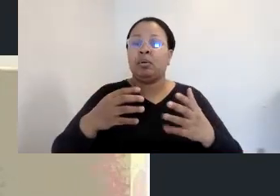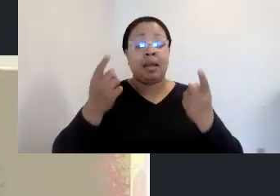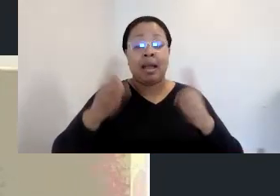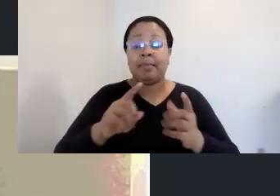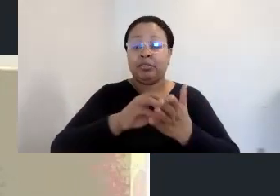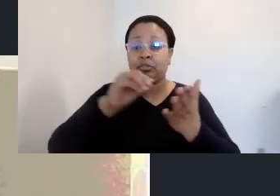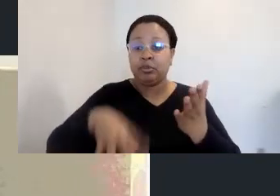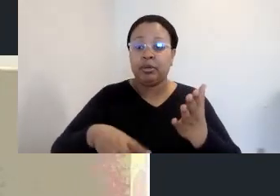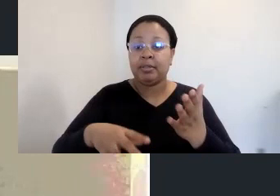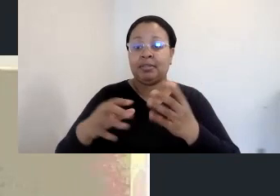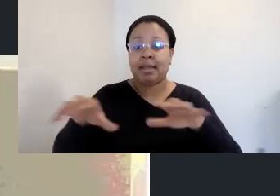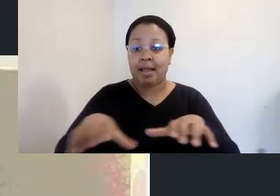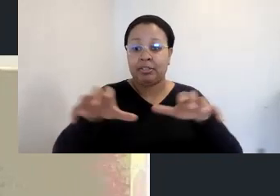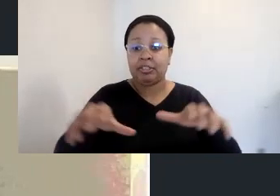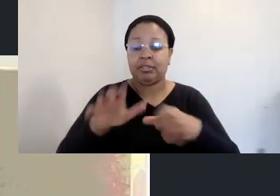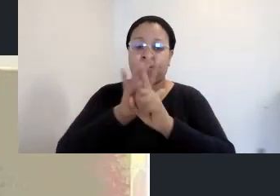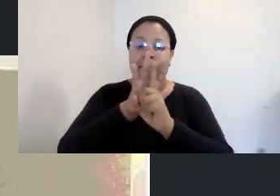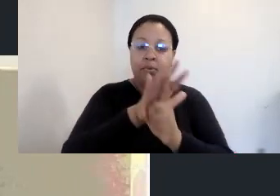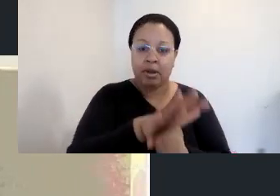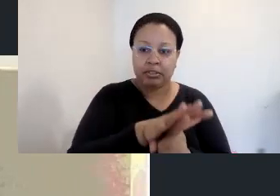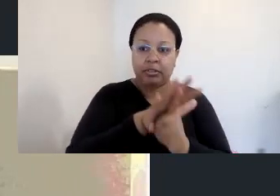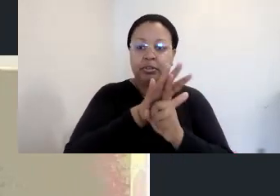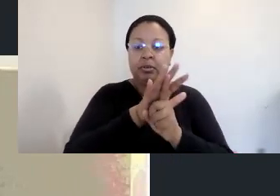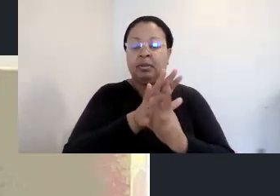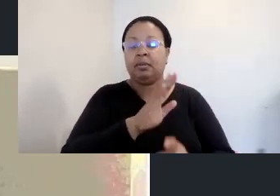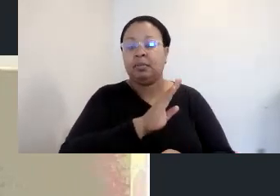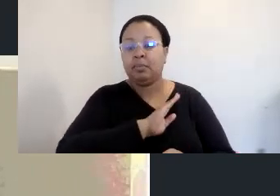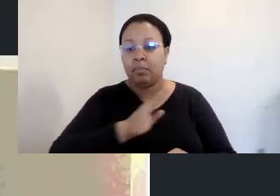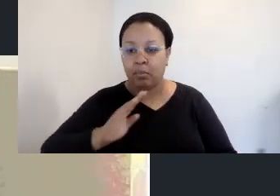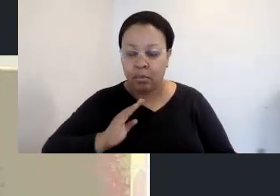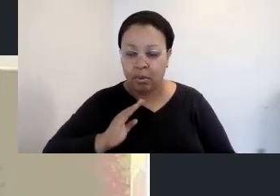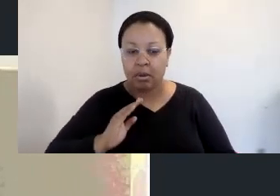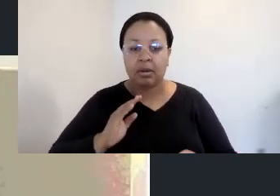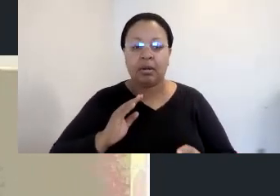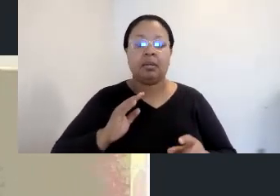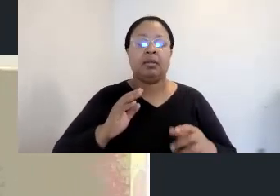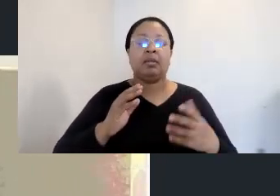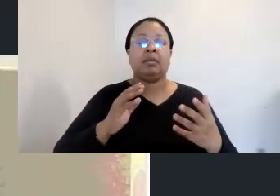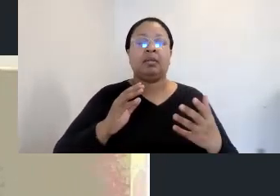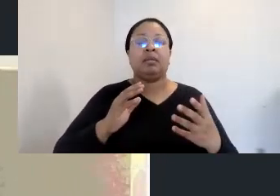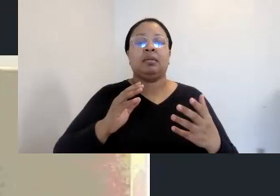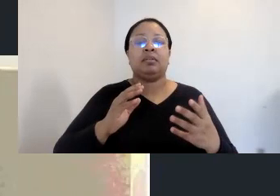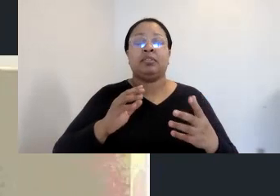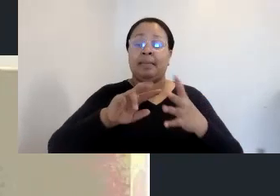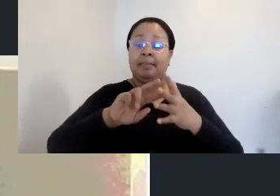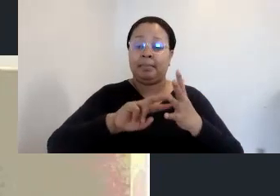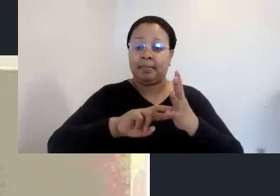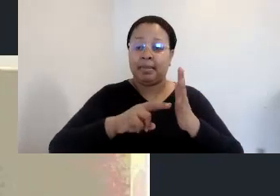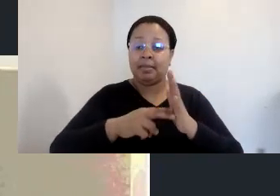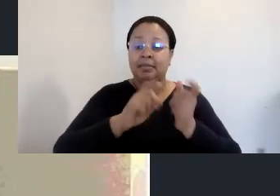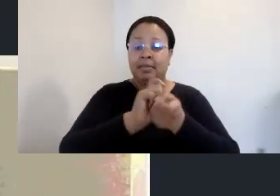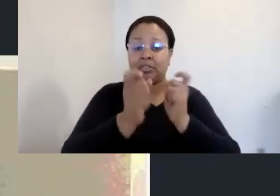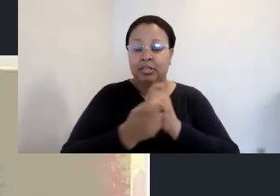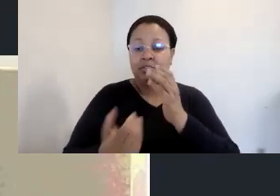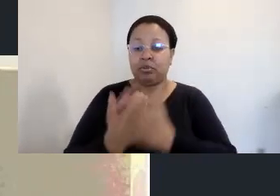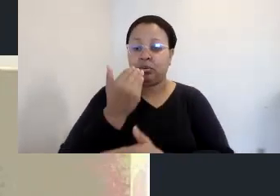of trustees and the board of directors, and that led to a new president being